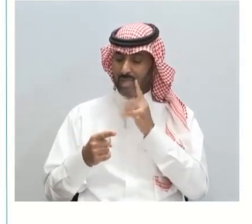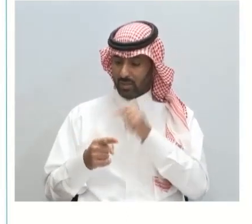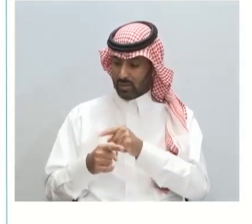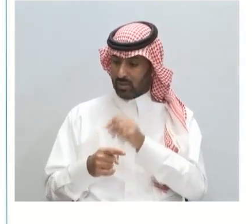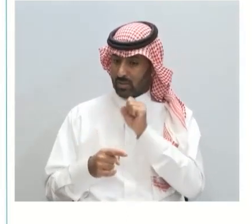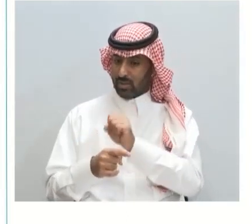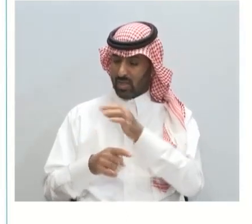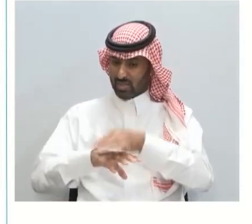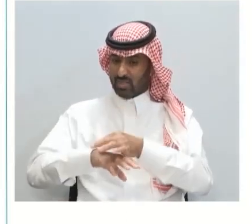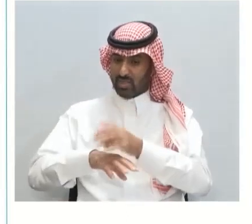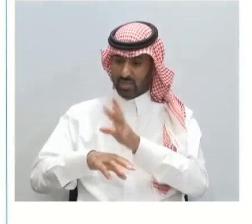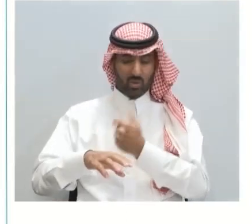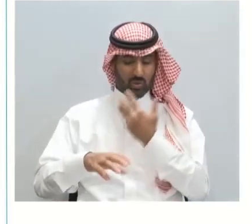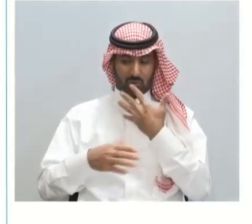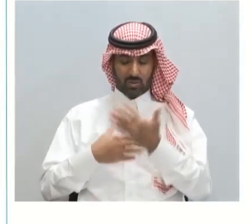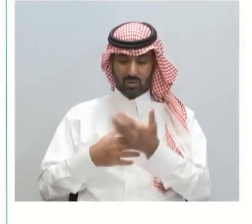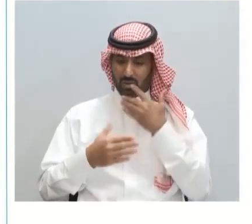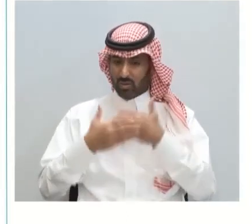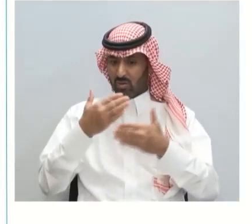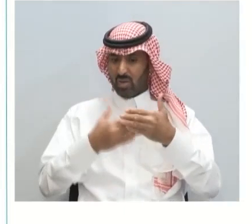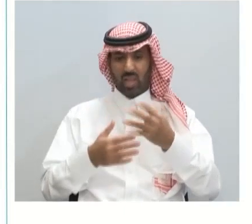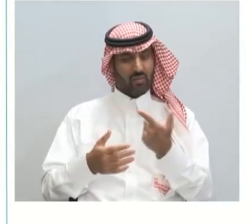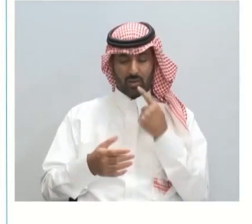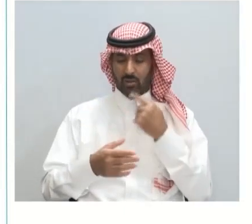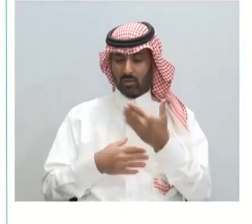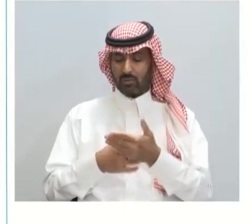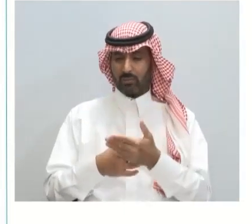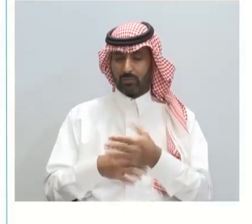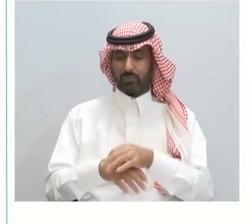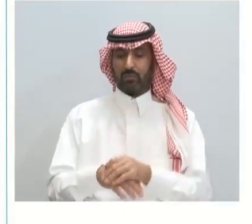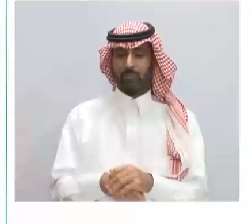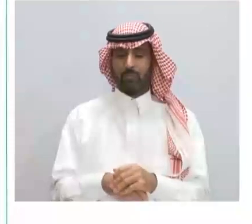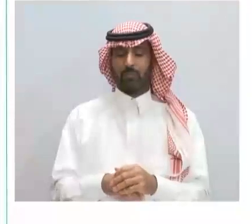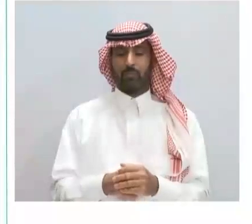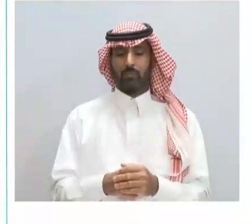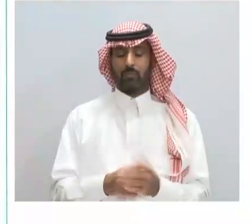will it help to know that she will probably develop the disease?